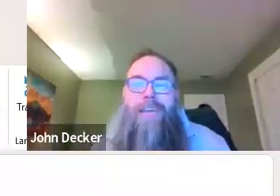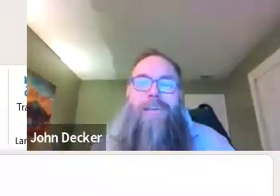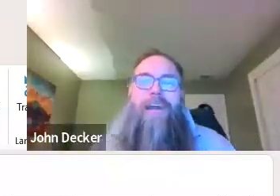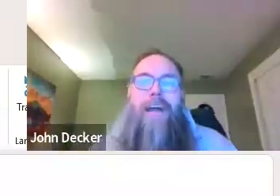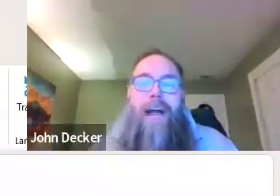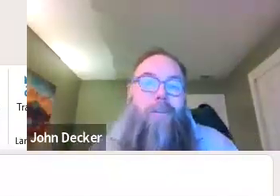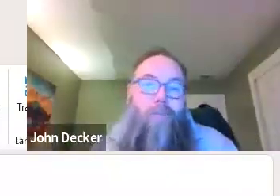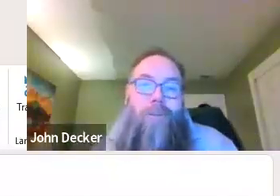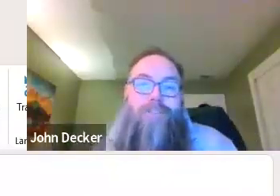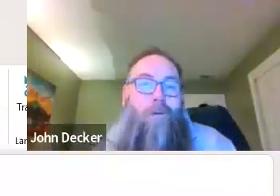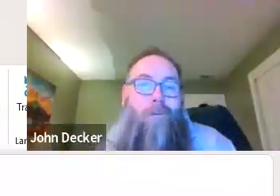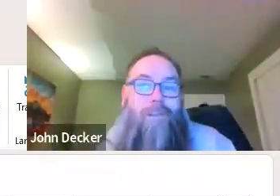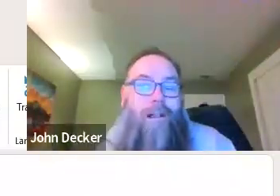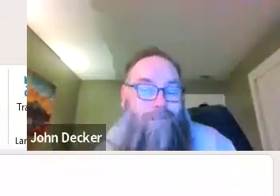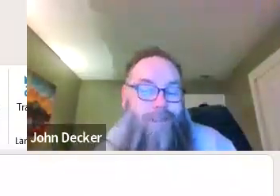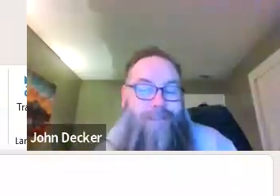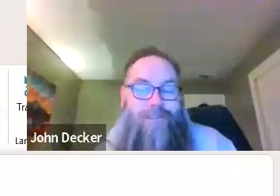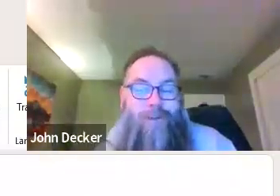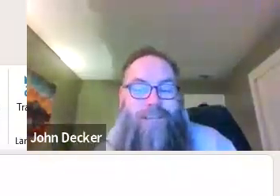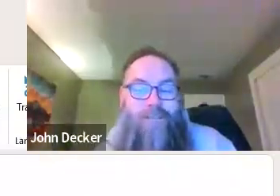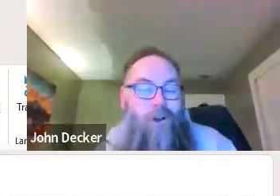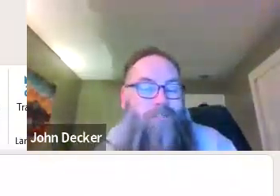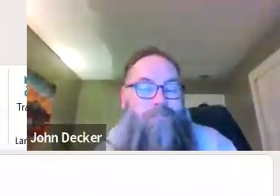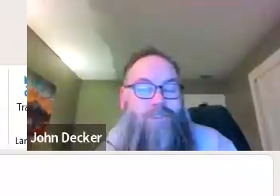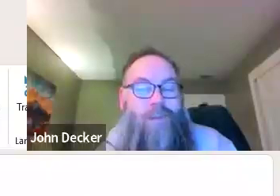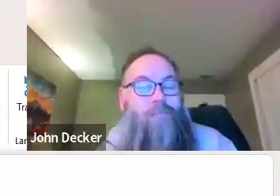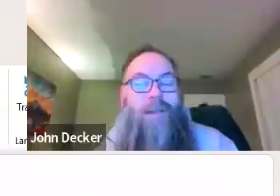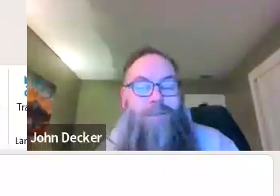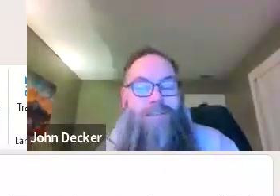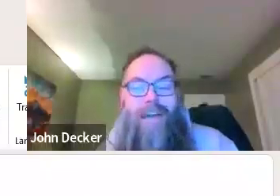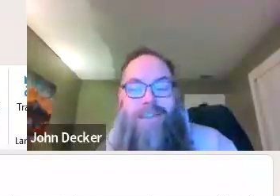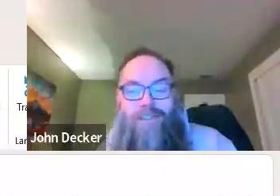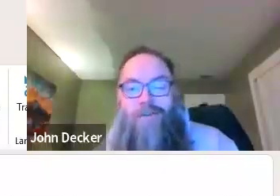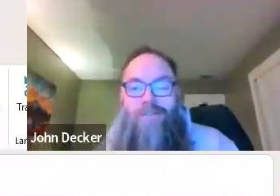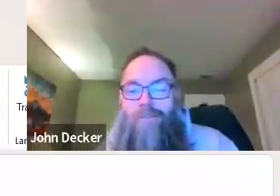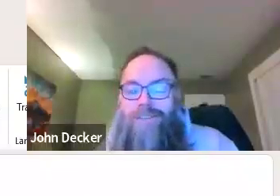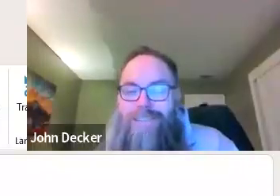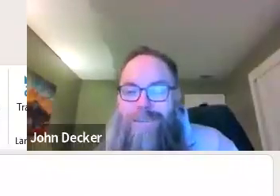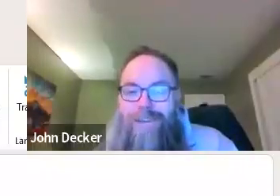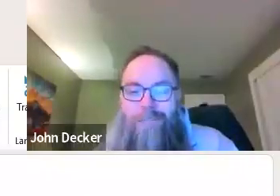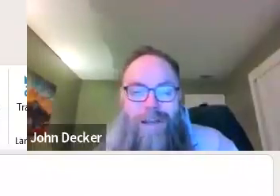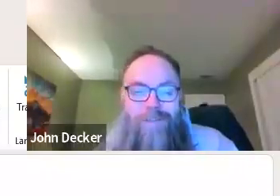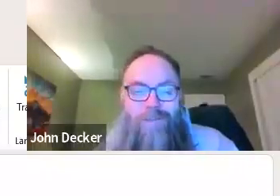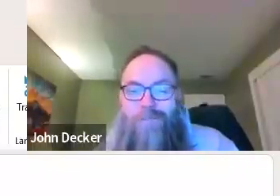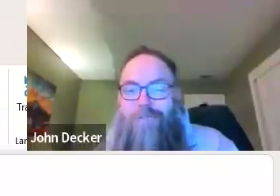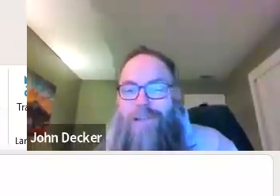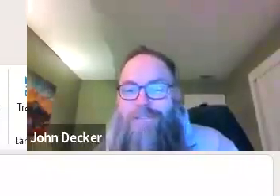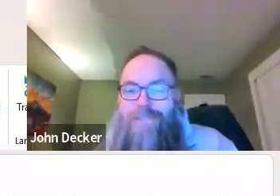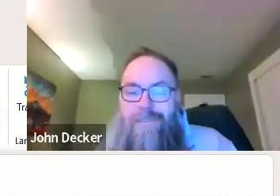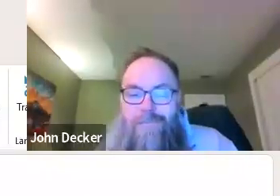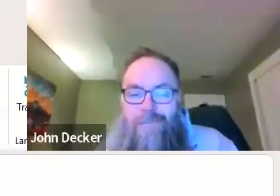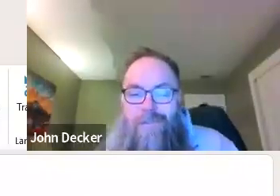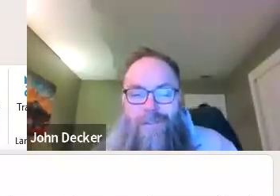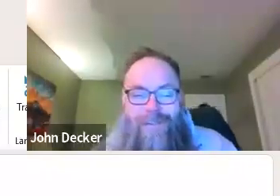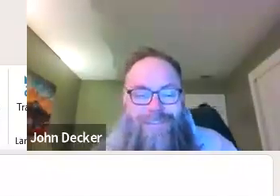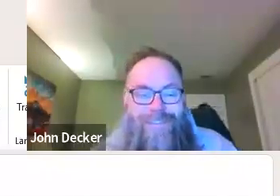it. You know, we score really well. And so I guess for our regional center, I don't mind being tied to the work that is being done by our local